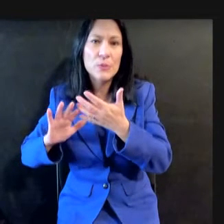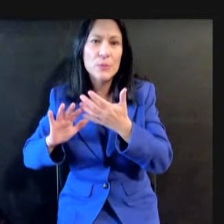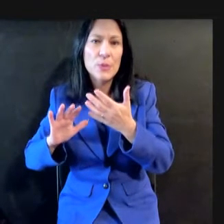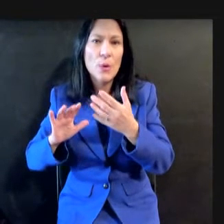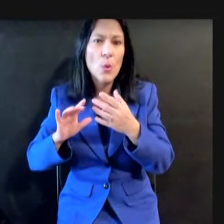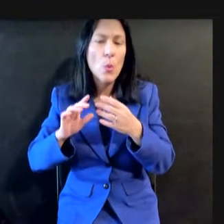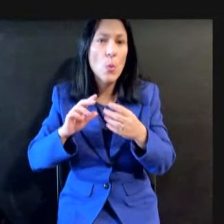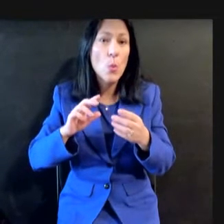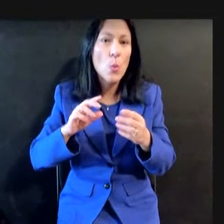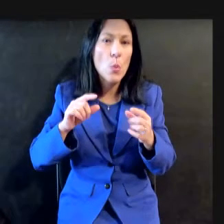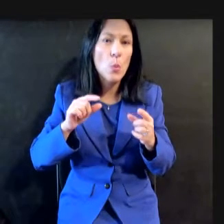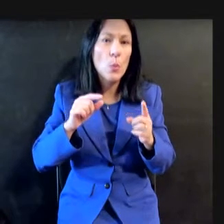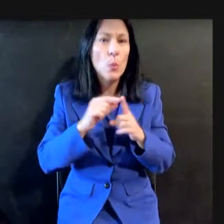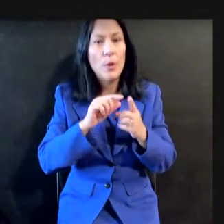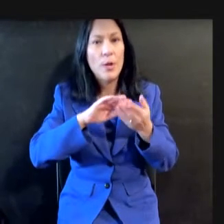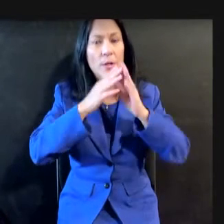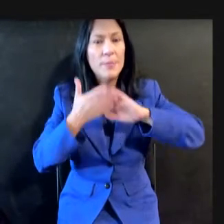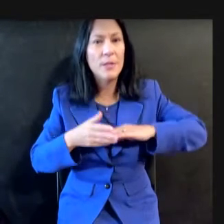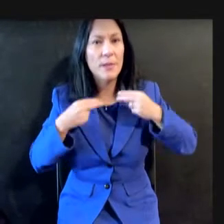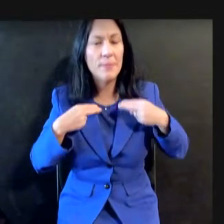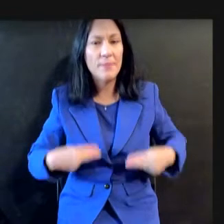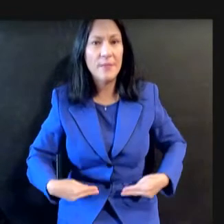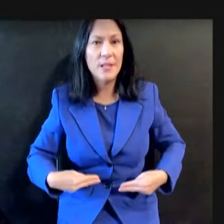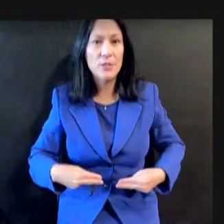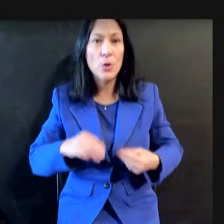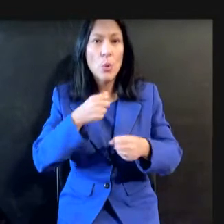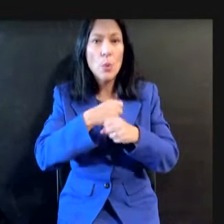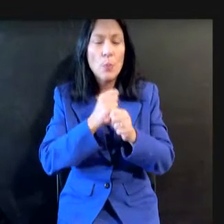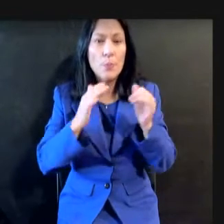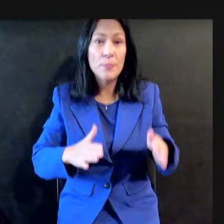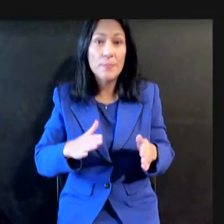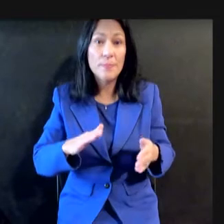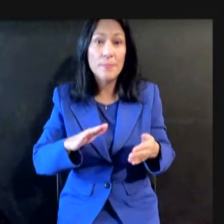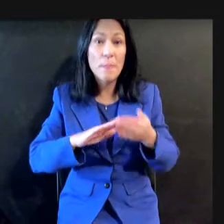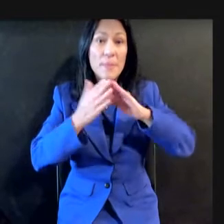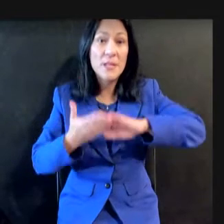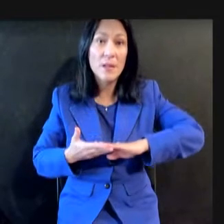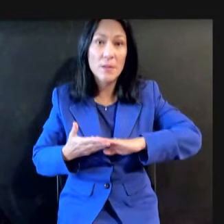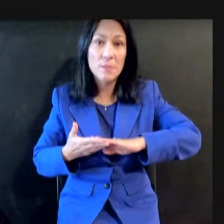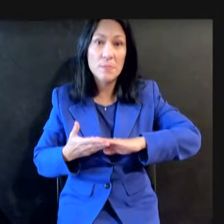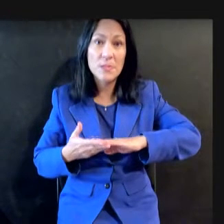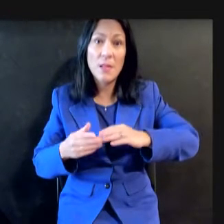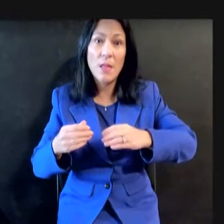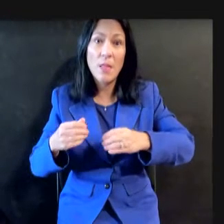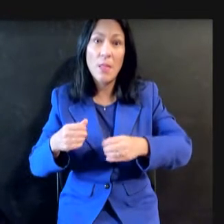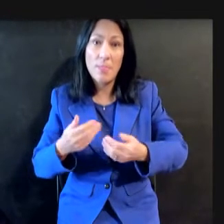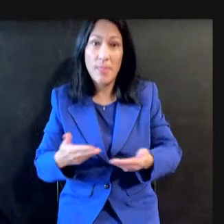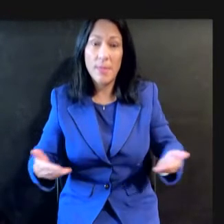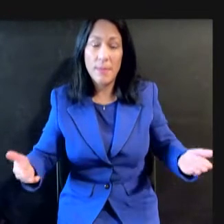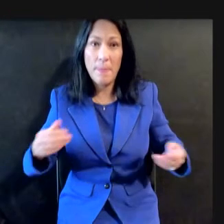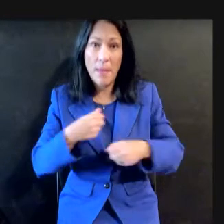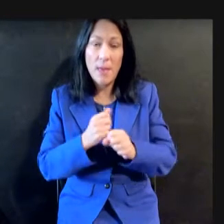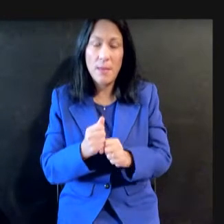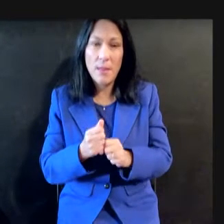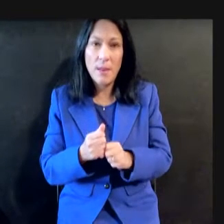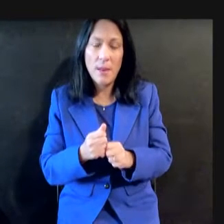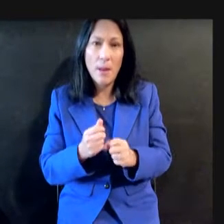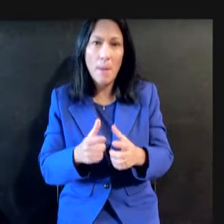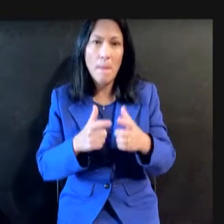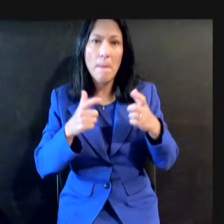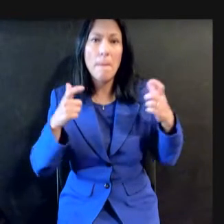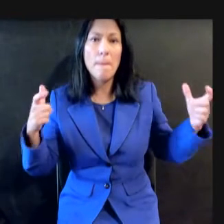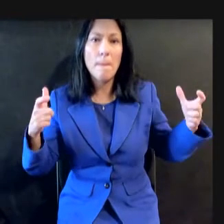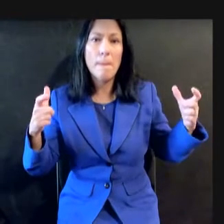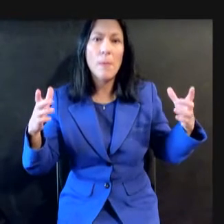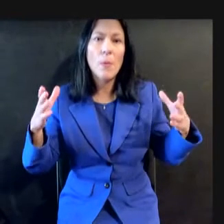Word become flesh. Creator turned creature. Immensity